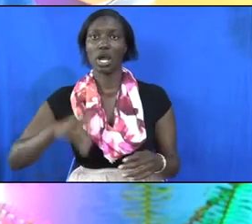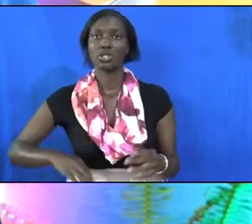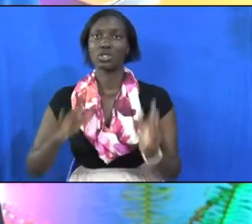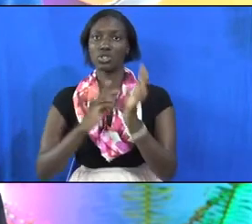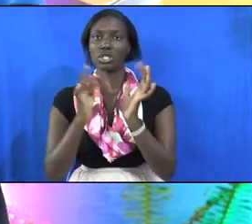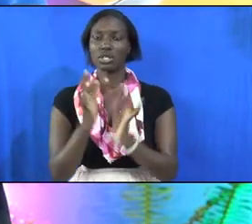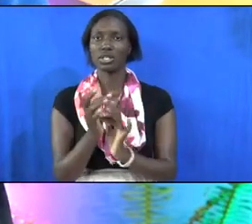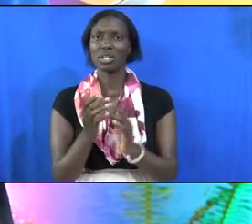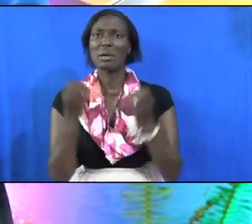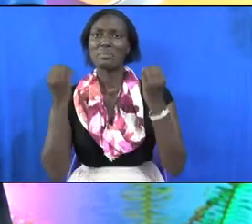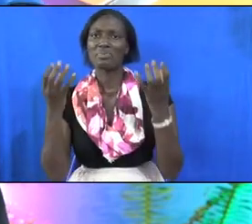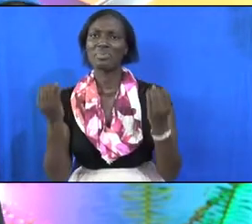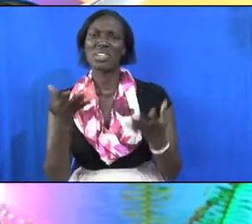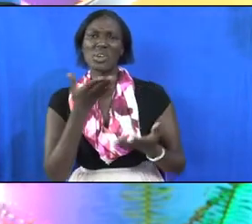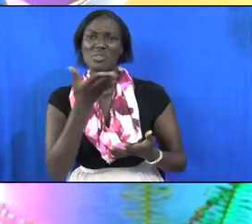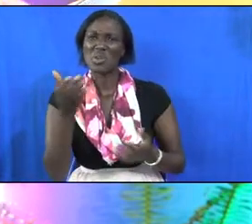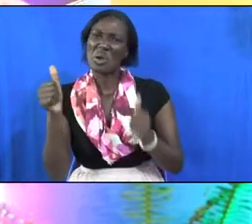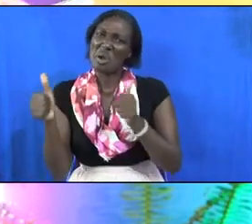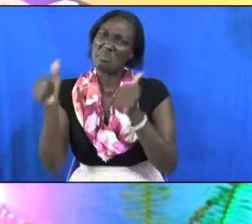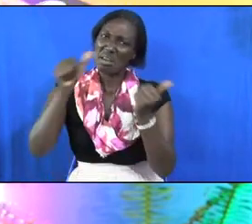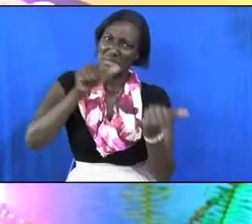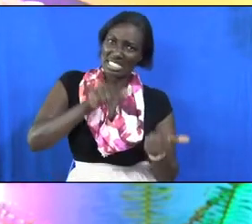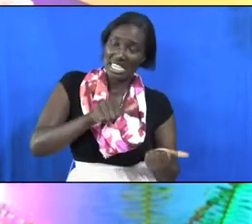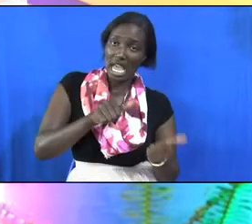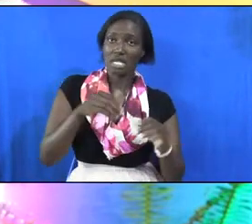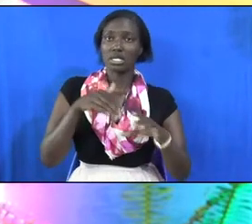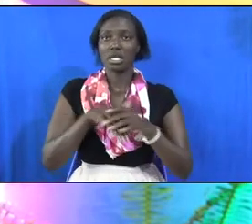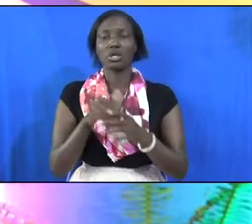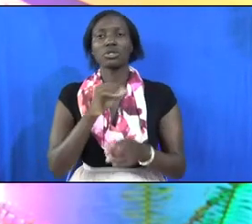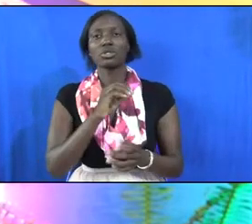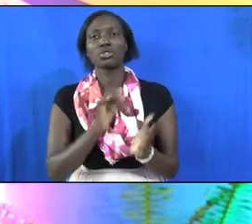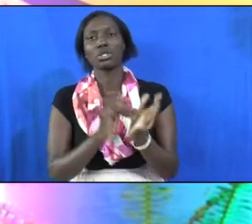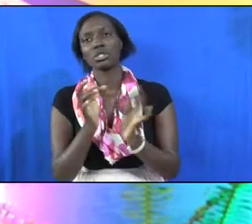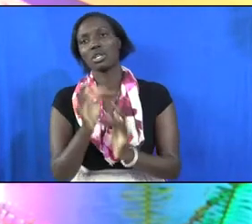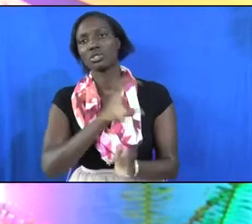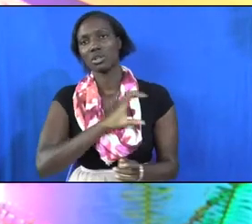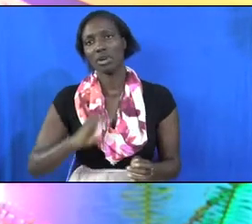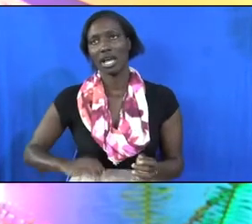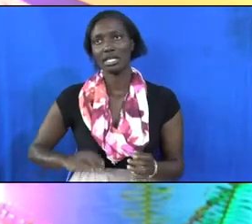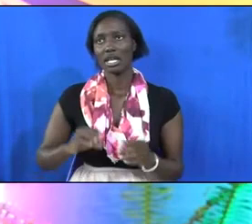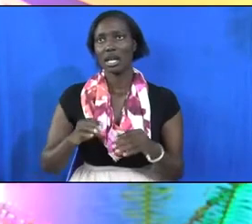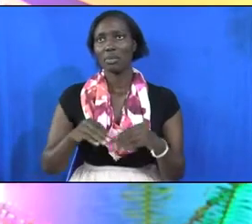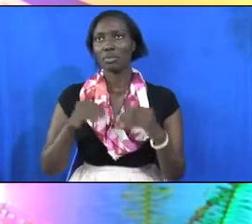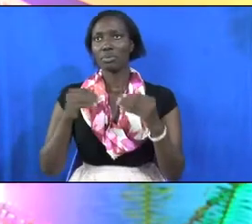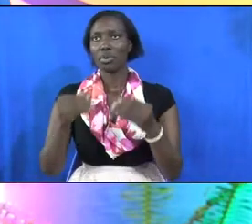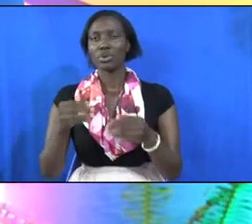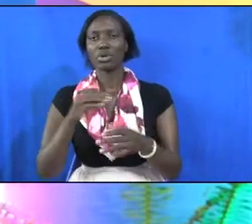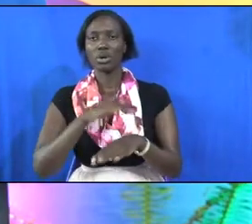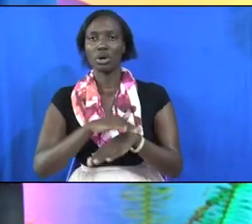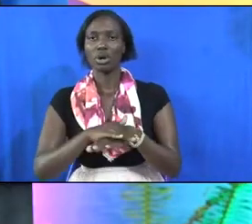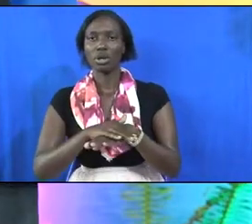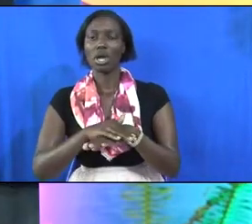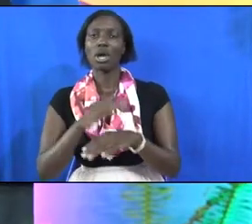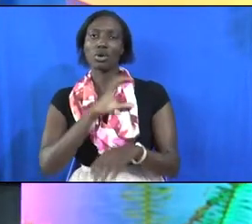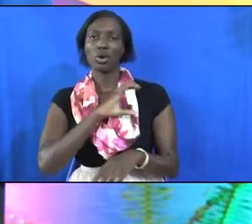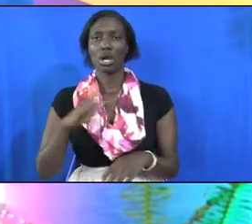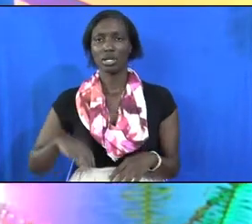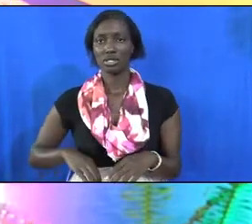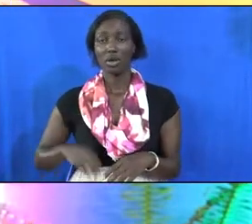been baptized into Christ have put on Christ." So we are reminded that